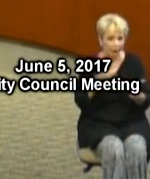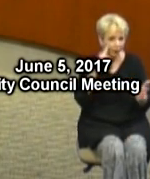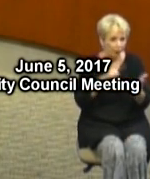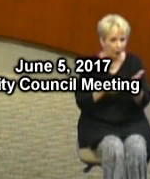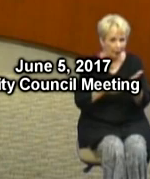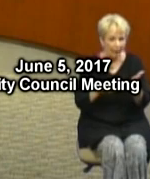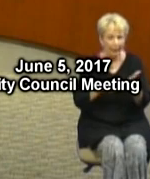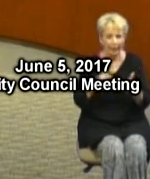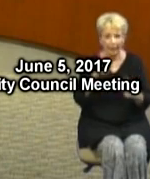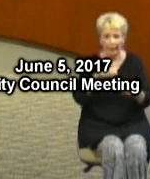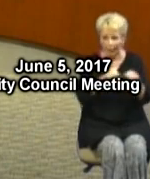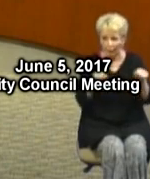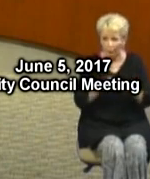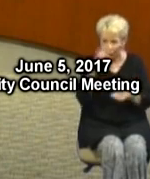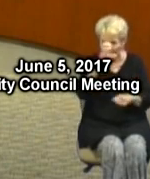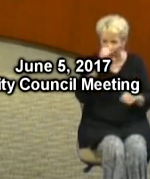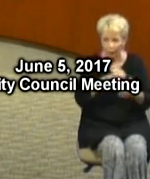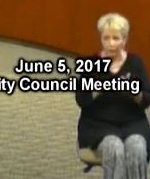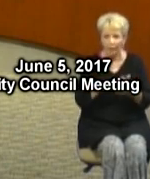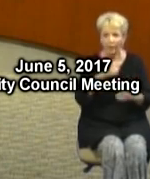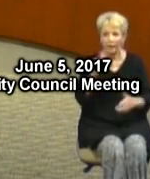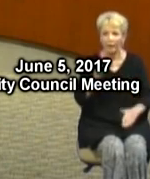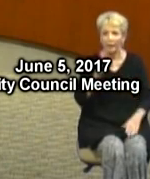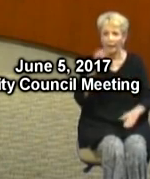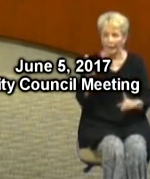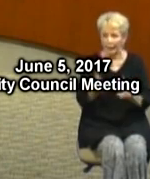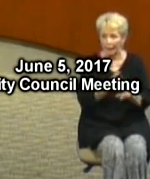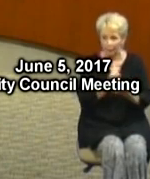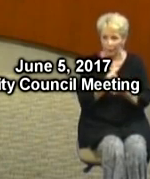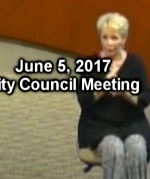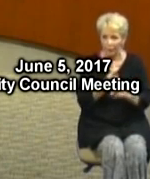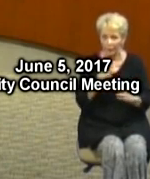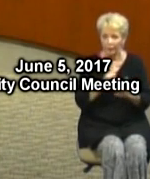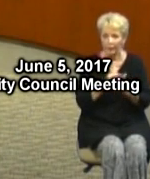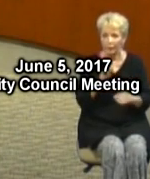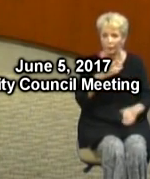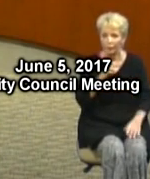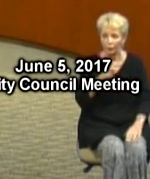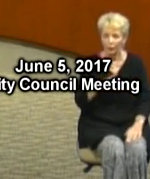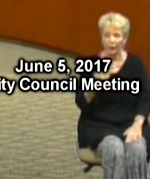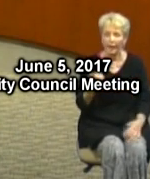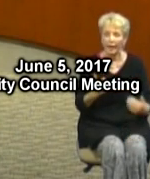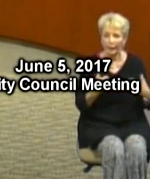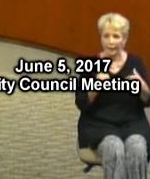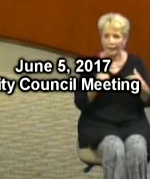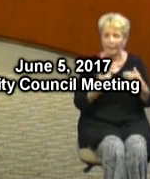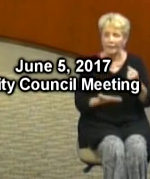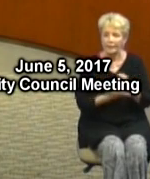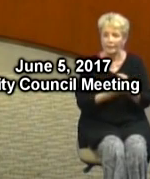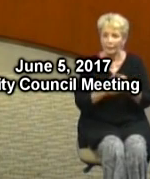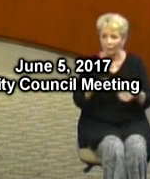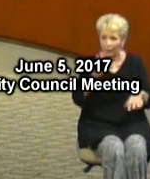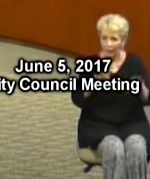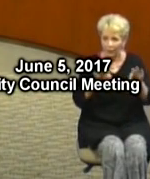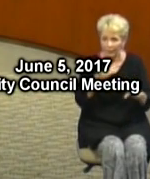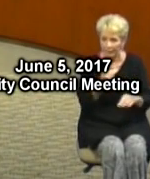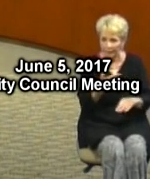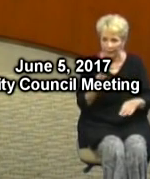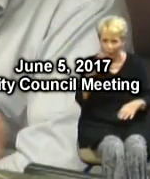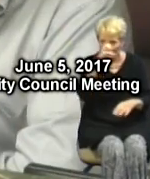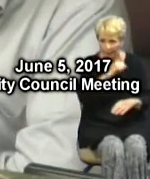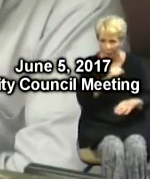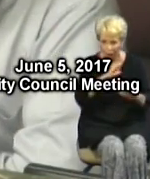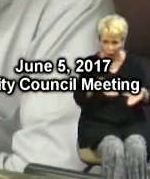area search, article search, and apprehension, and whereas Shrek has assisted in the location of several missing